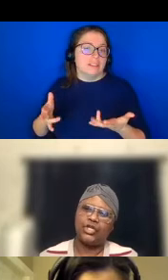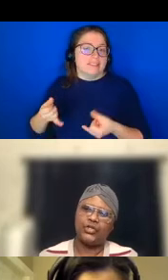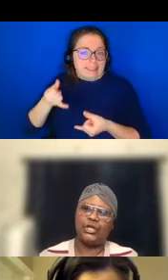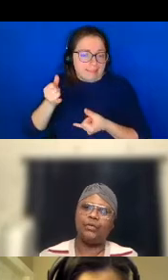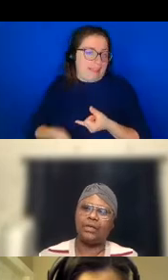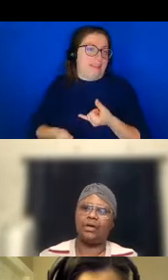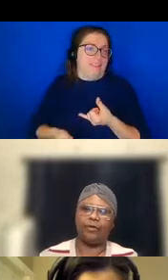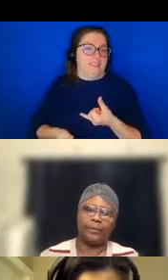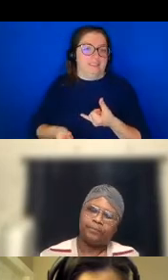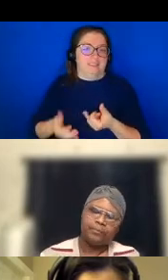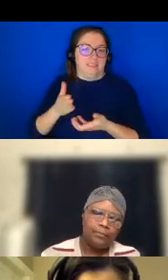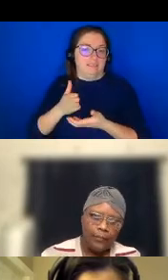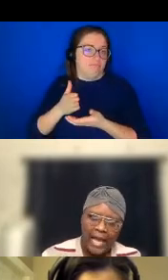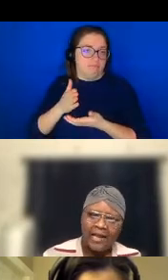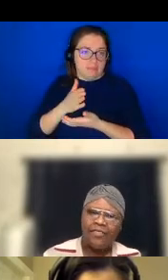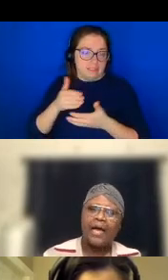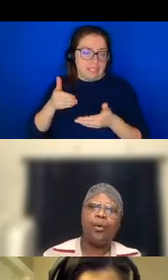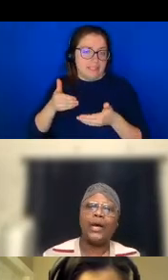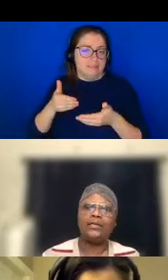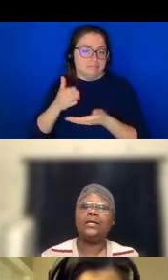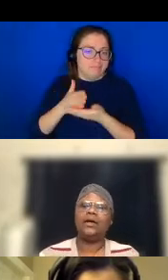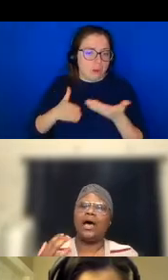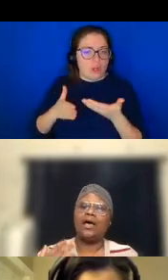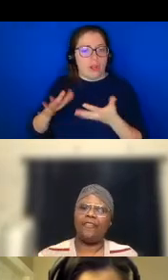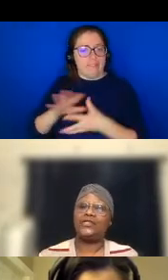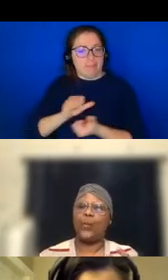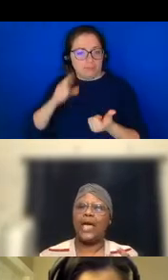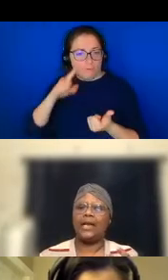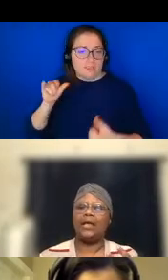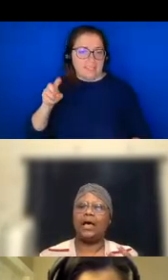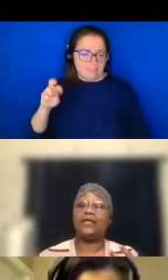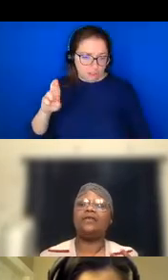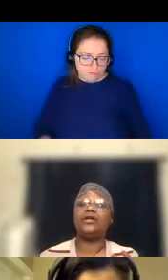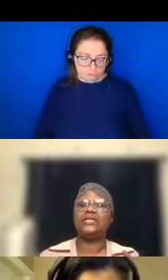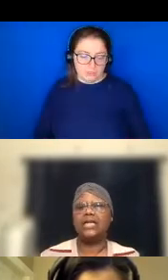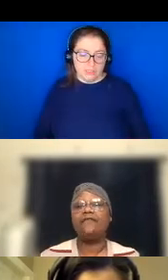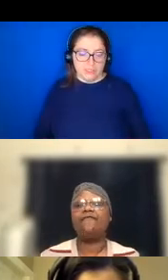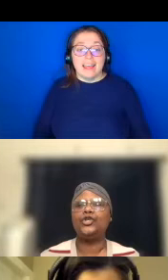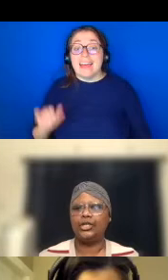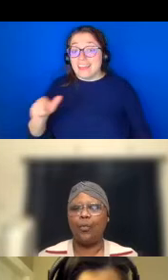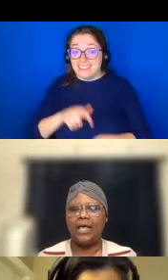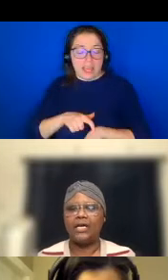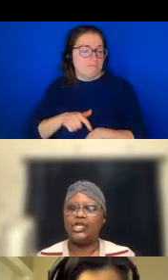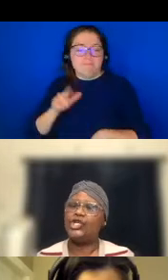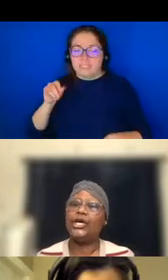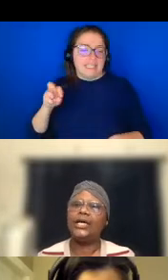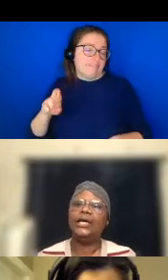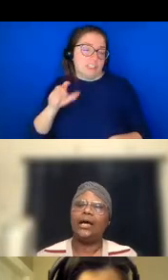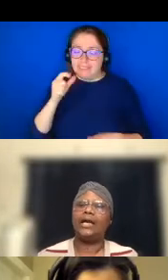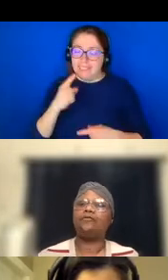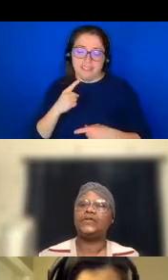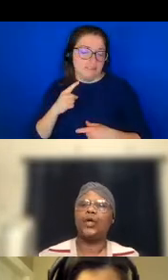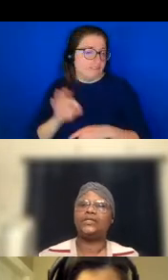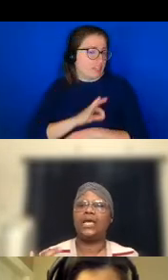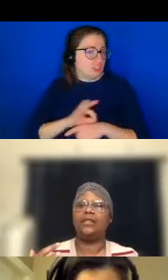damage to the liver. And at that point, that's when the liver does not function the way that it should, and